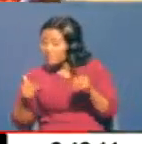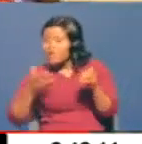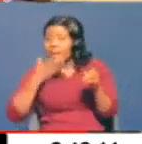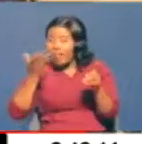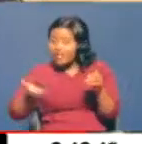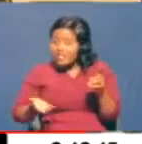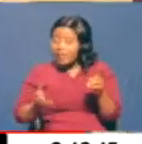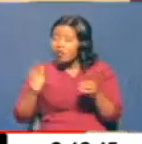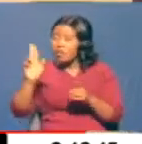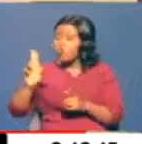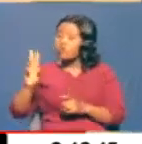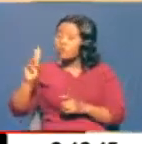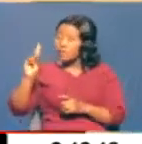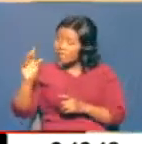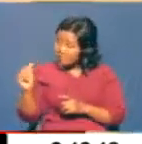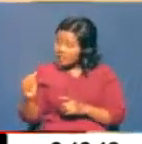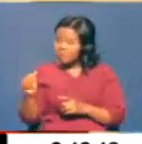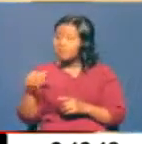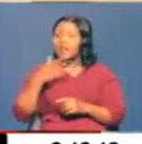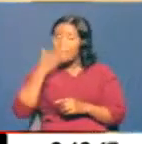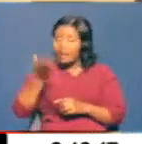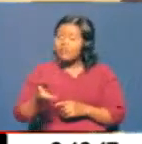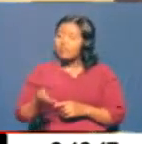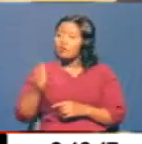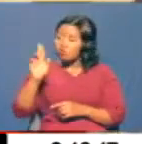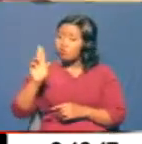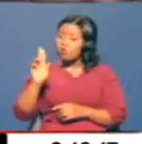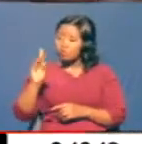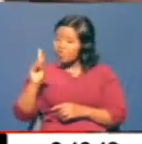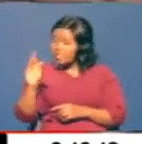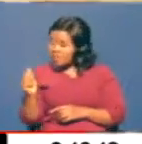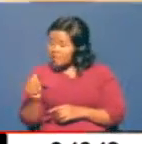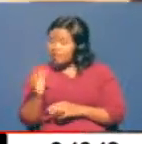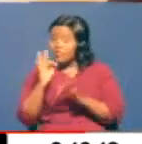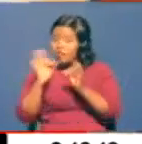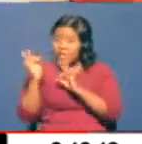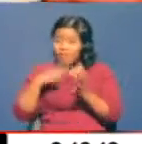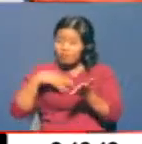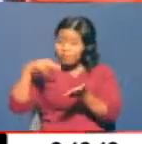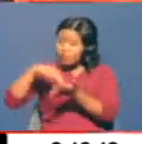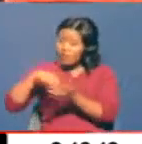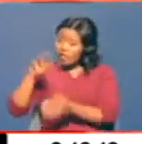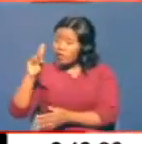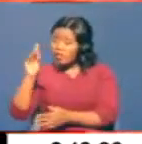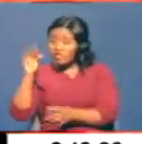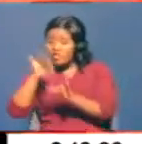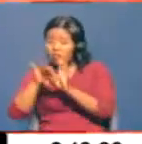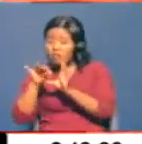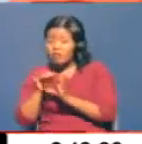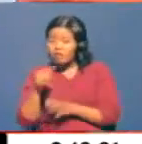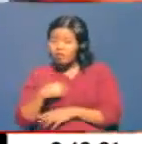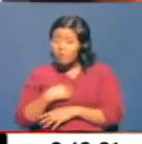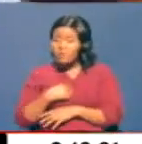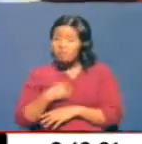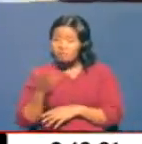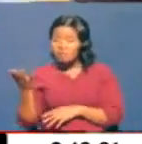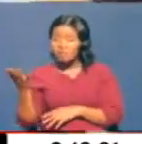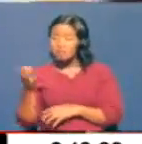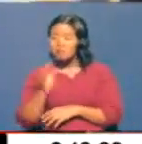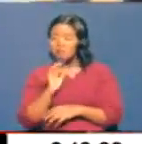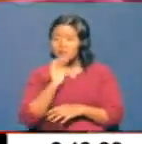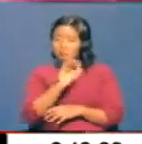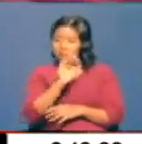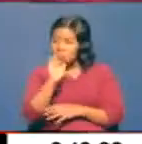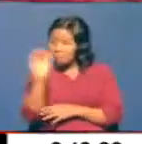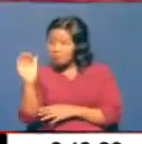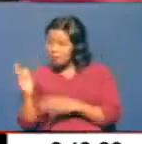gani huku Kirinyaga? Nikikuja na hiyo chama mtanirudisha? Wangapi watanirudisha kwa kiti ya